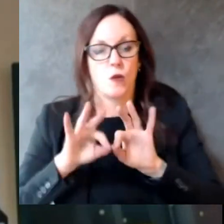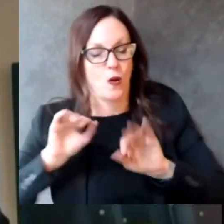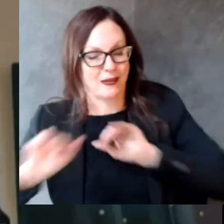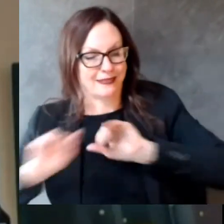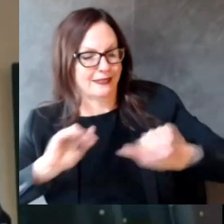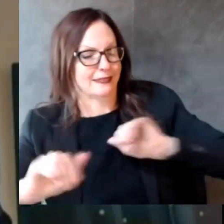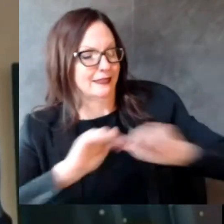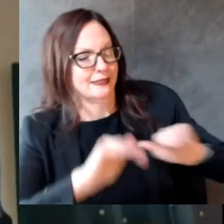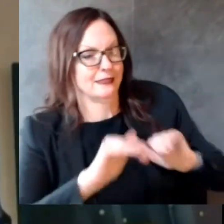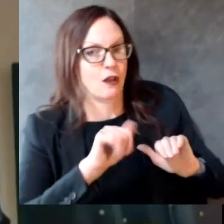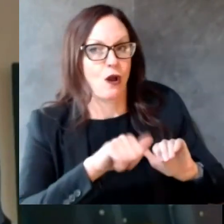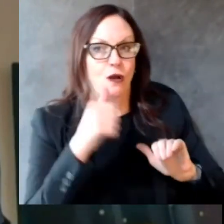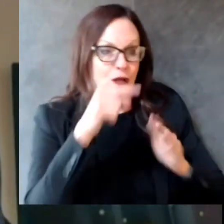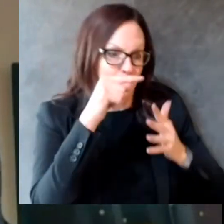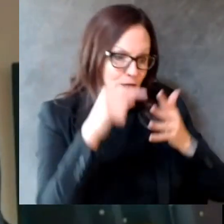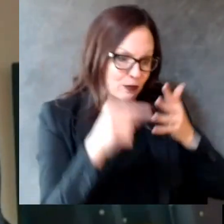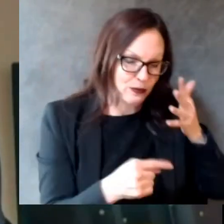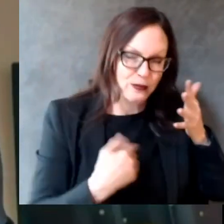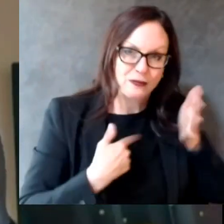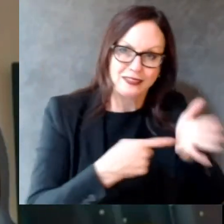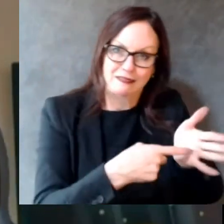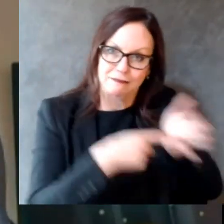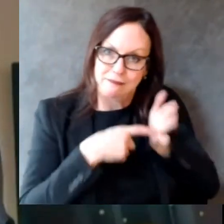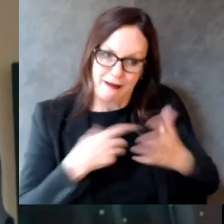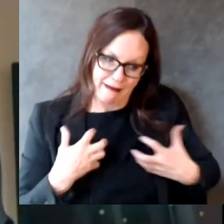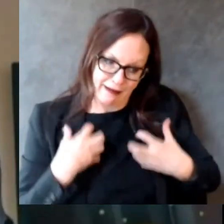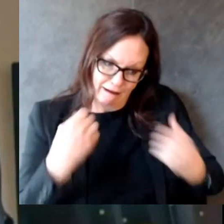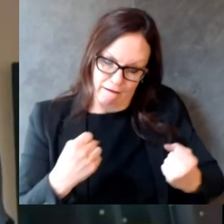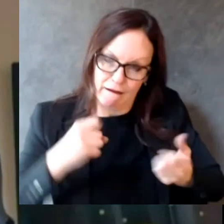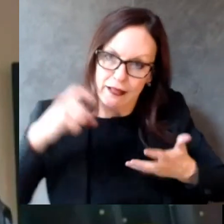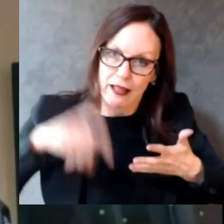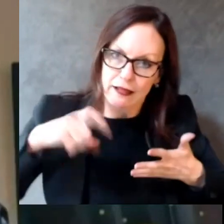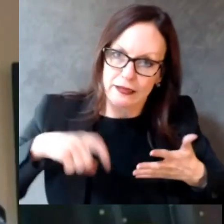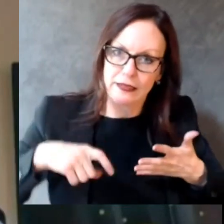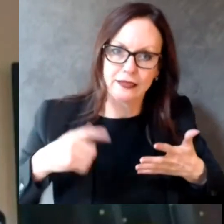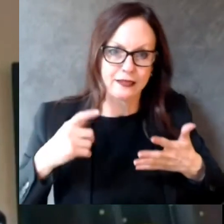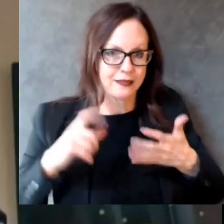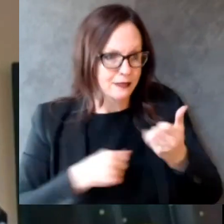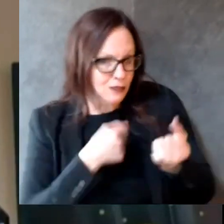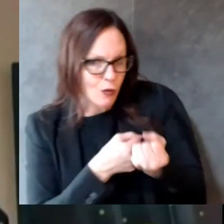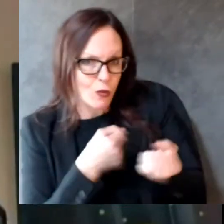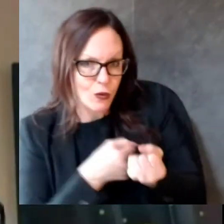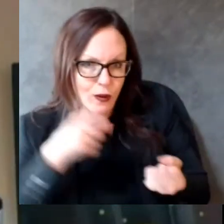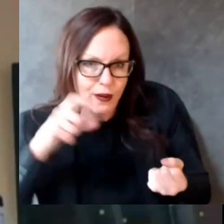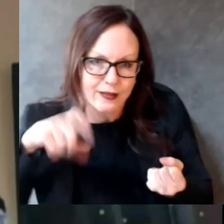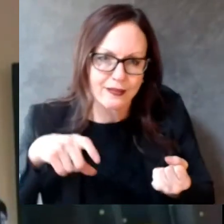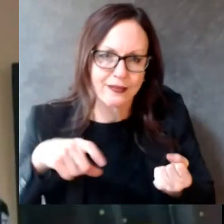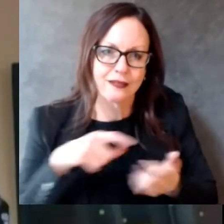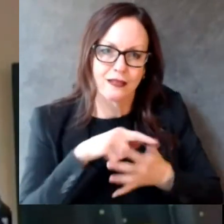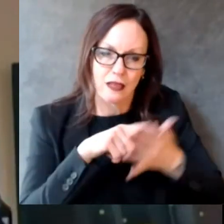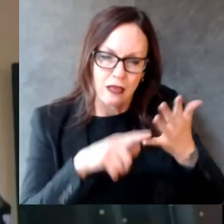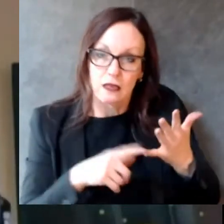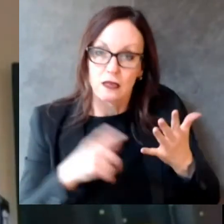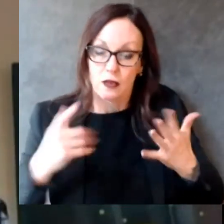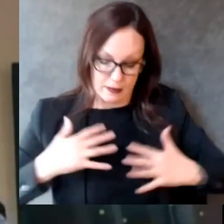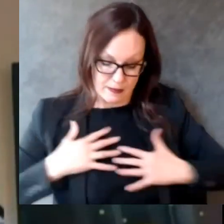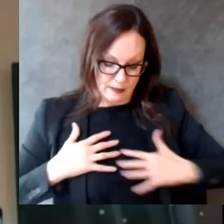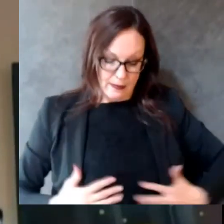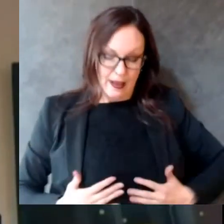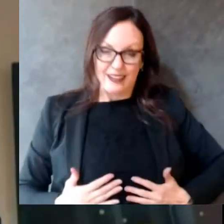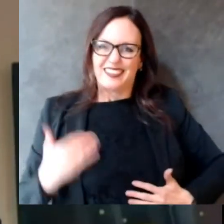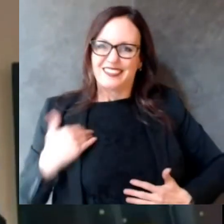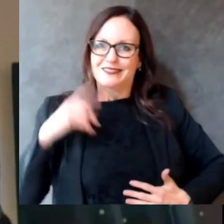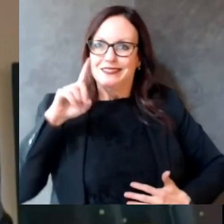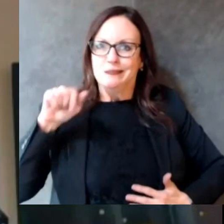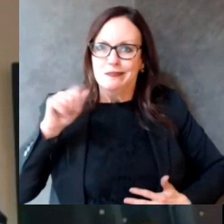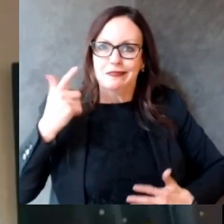A number of communities are working on programs to get to people who are homebound, who may not have been, it might